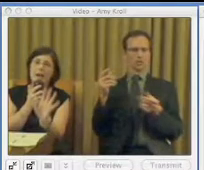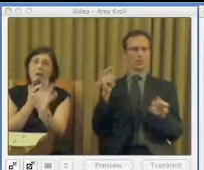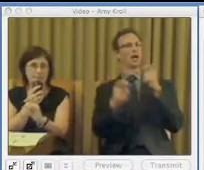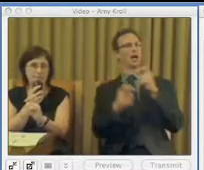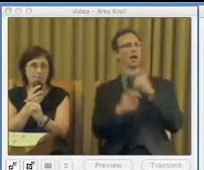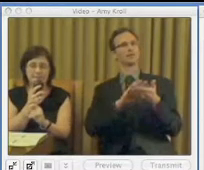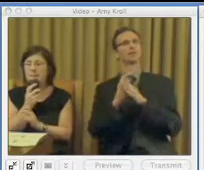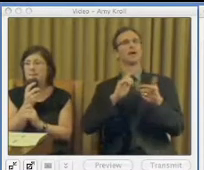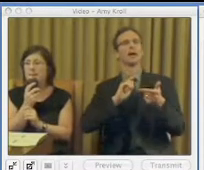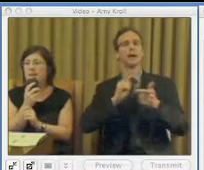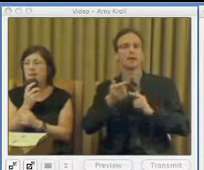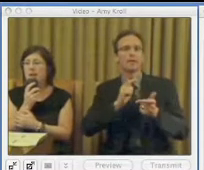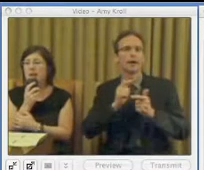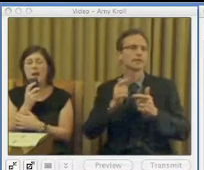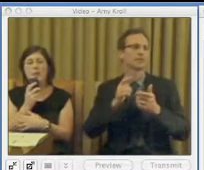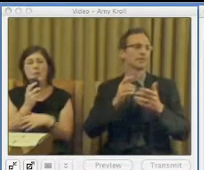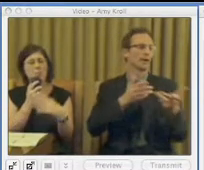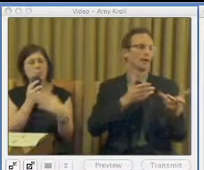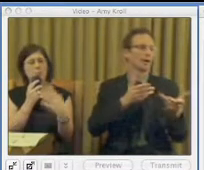the ally model.